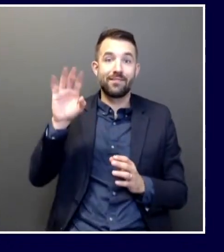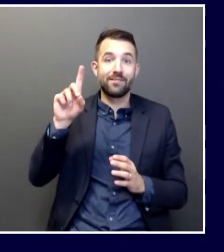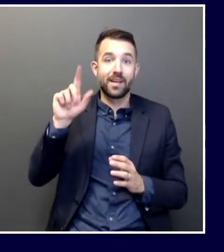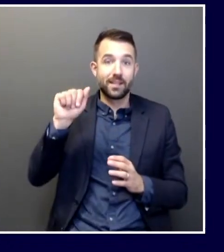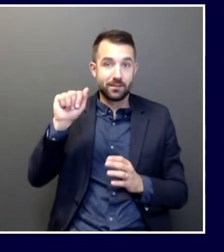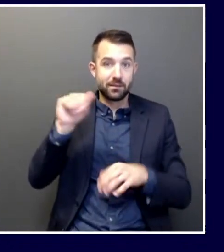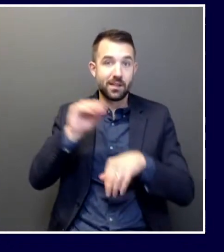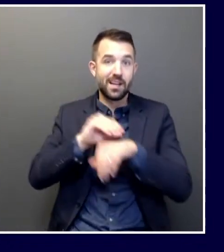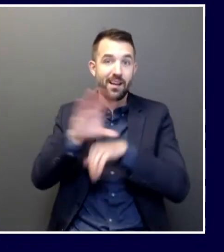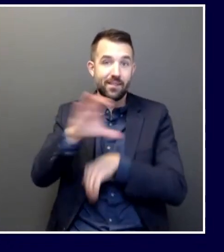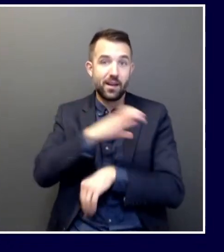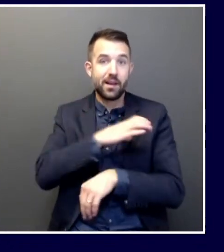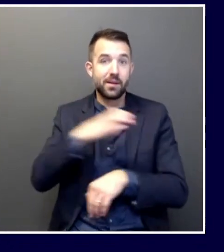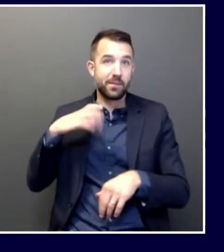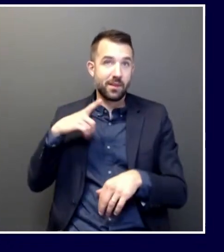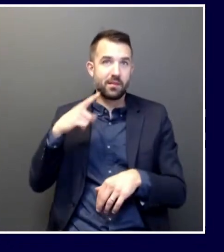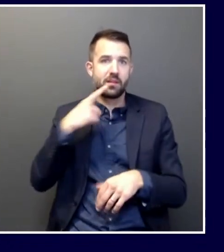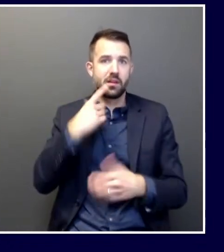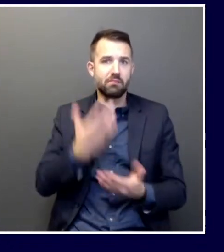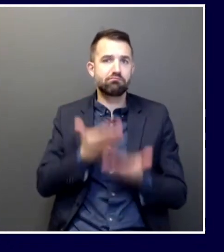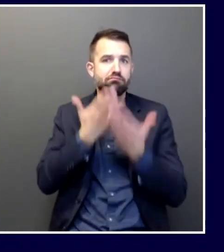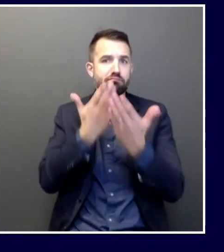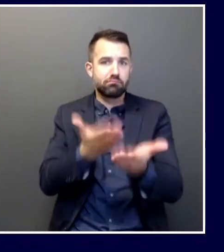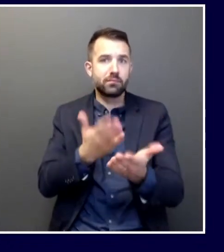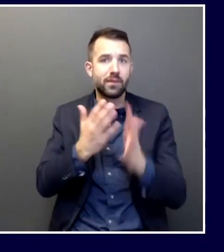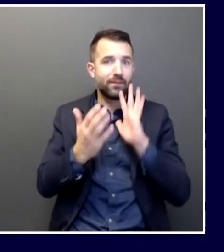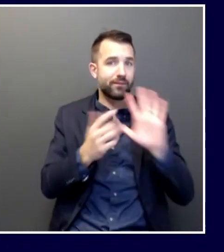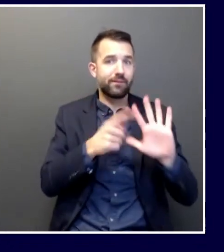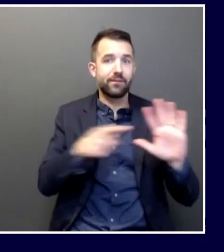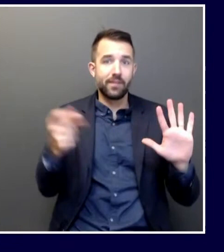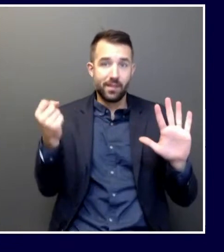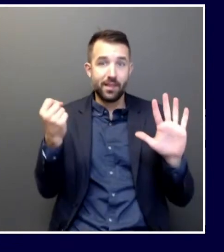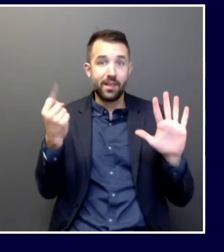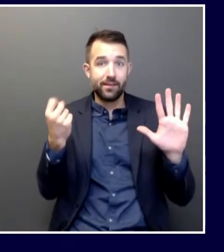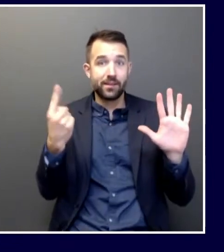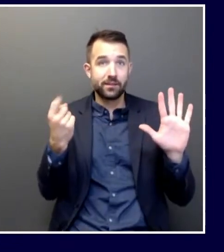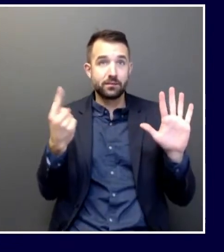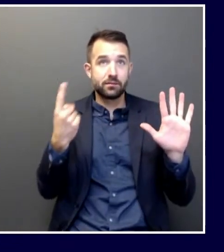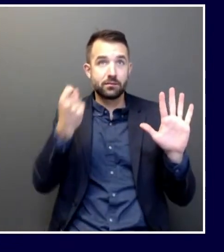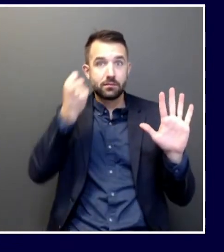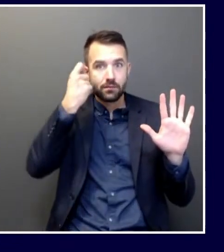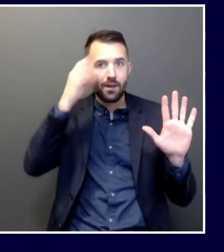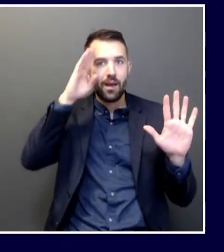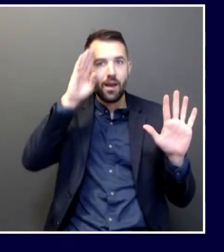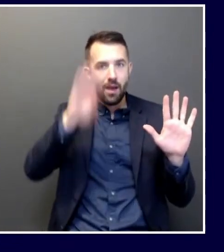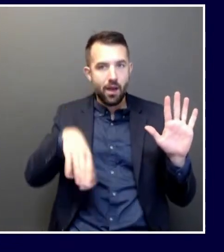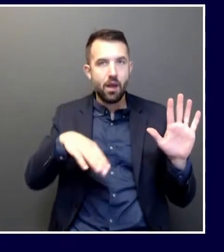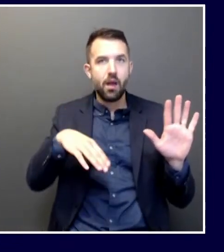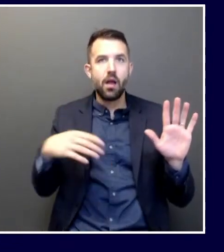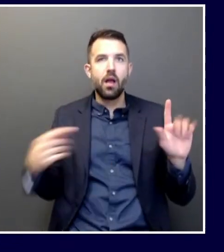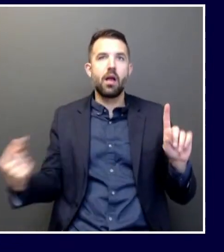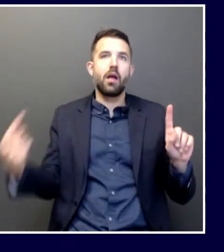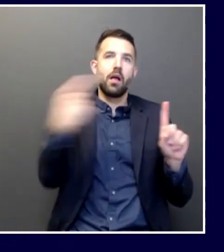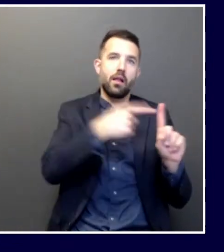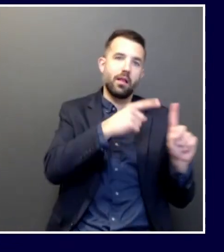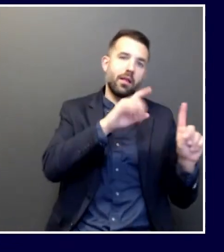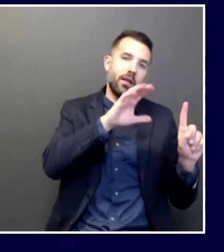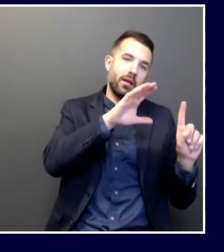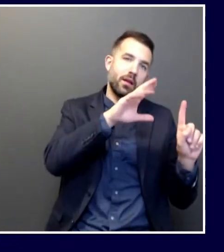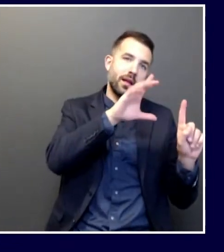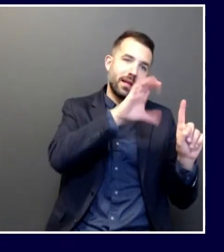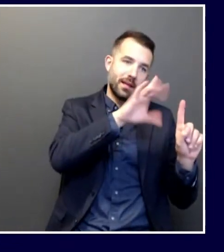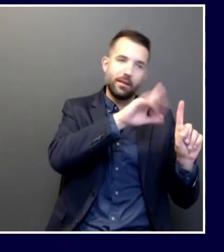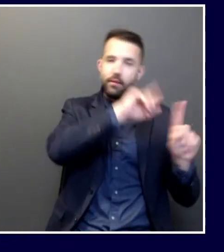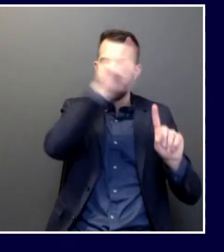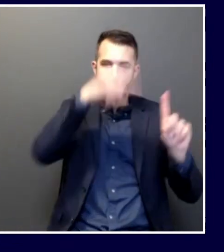for ages 5 to 11 now. Of course, there are more steps to come, but I think a lot of parents are thinking, does this mean my kid